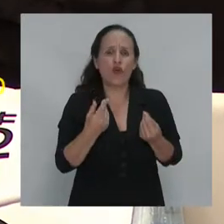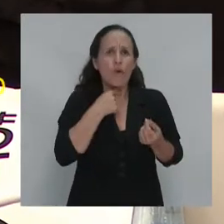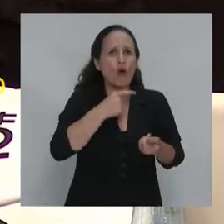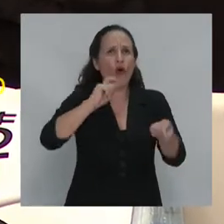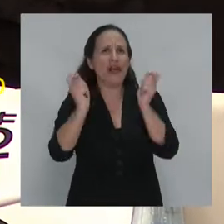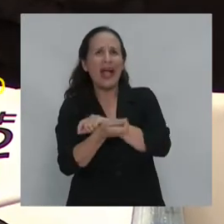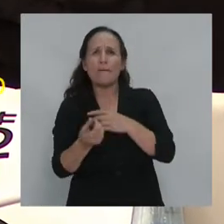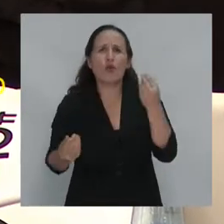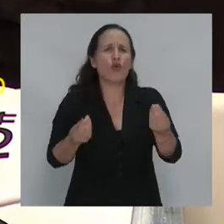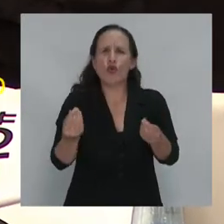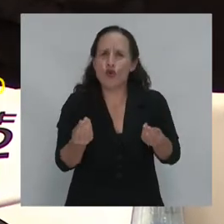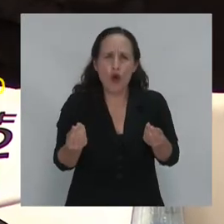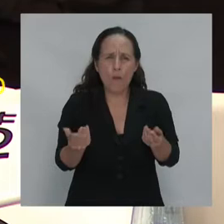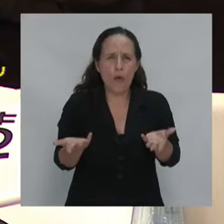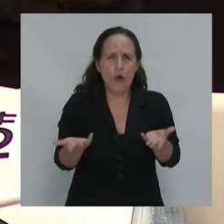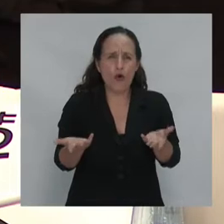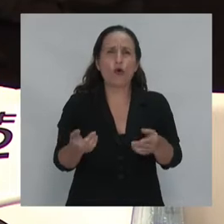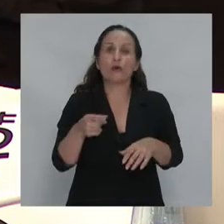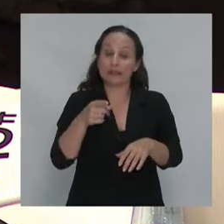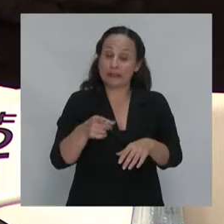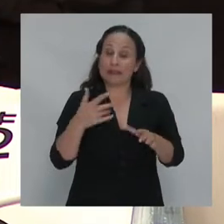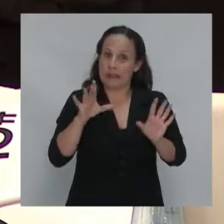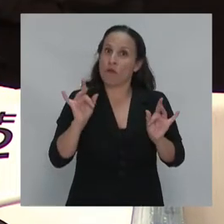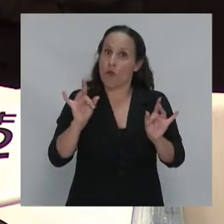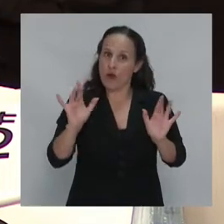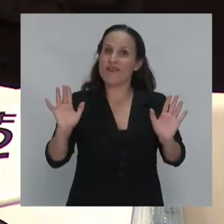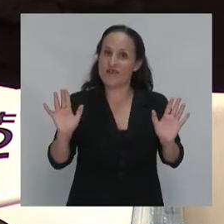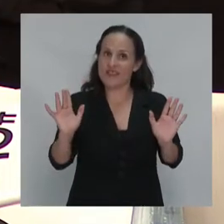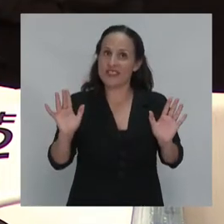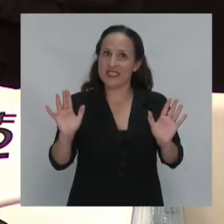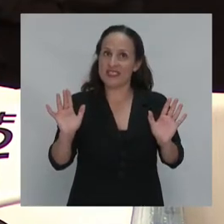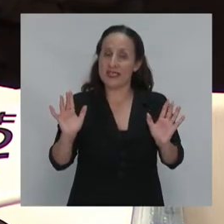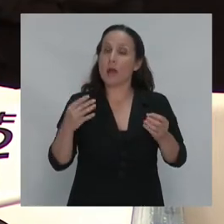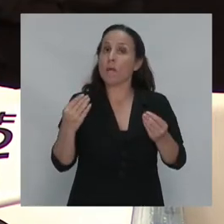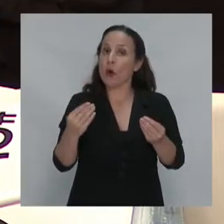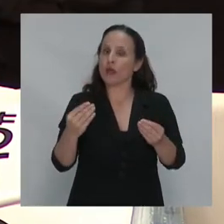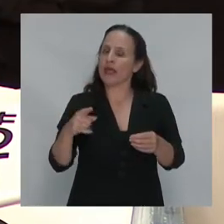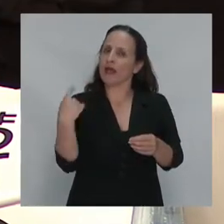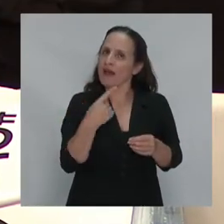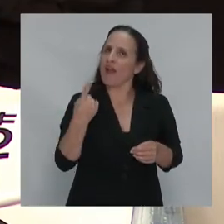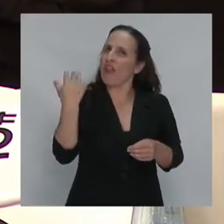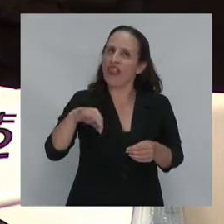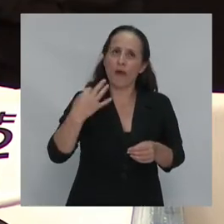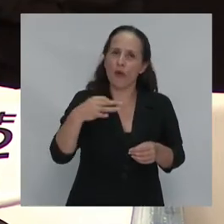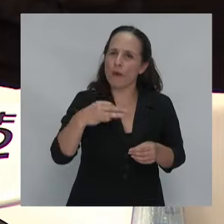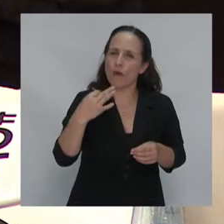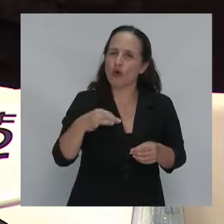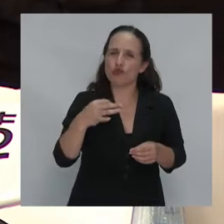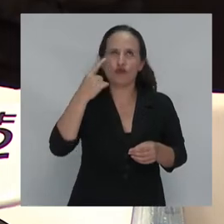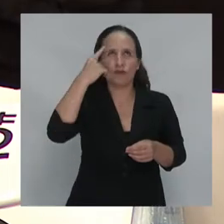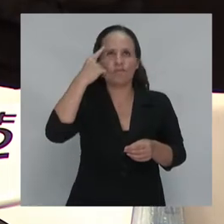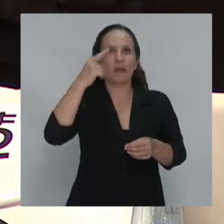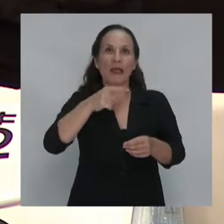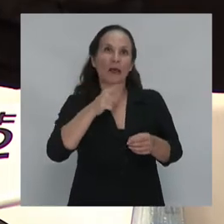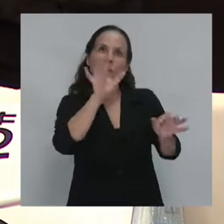that's a politically difficult thing because you have to make sure that your people are signed on to this project which means more than